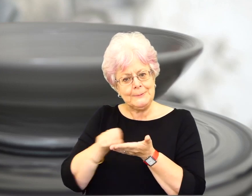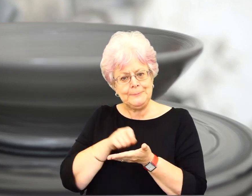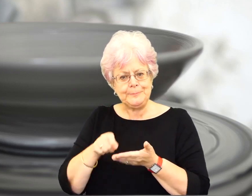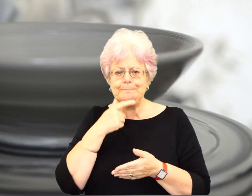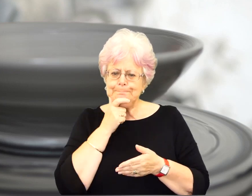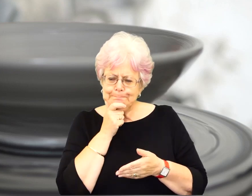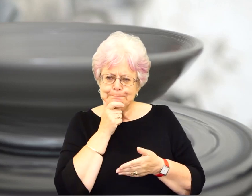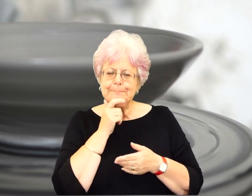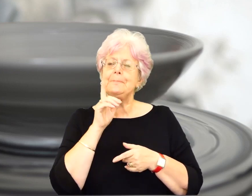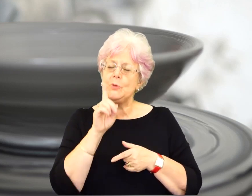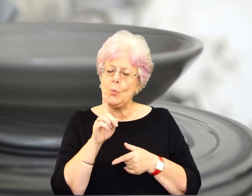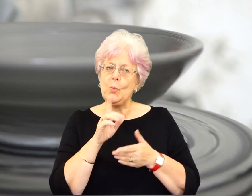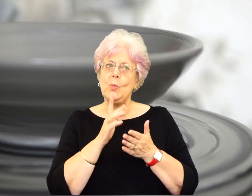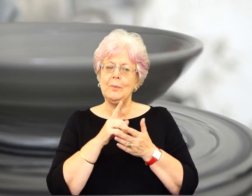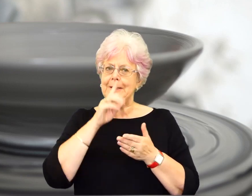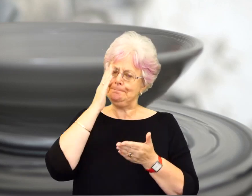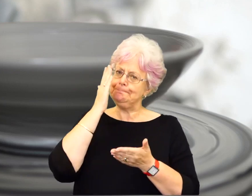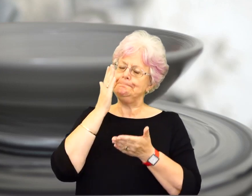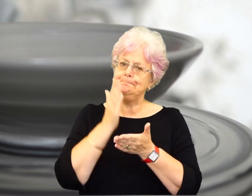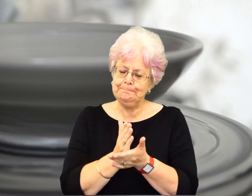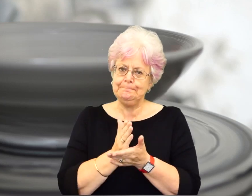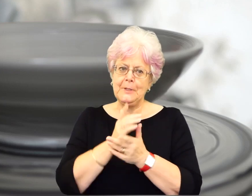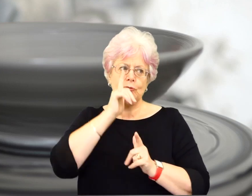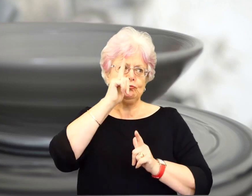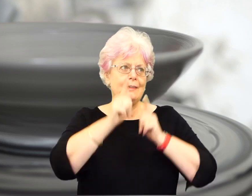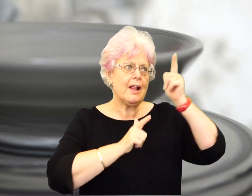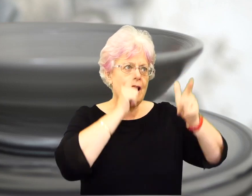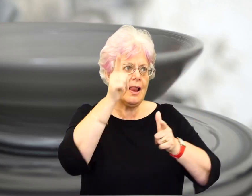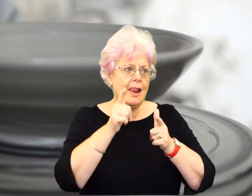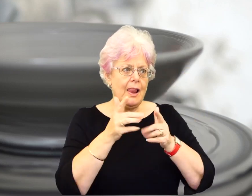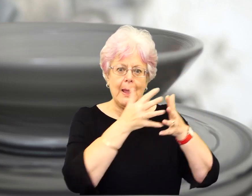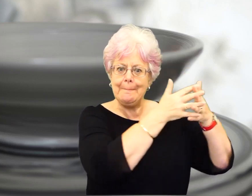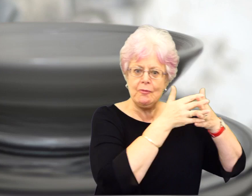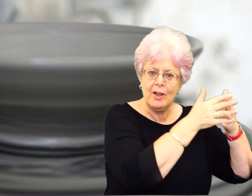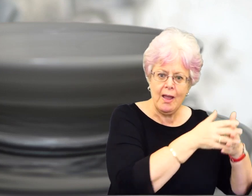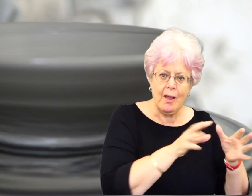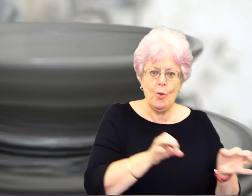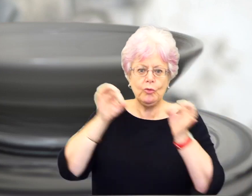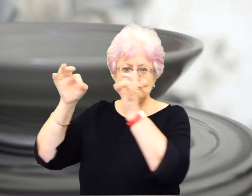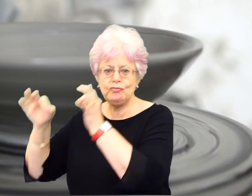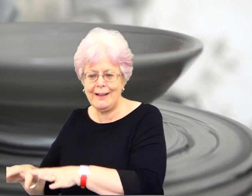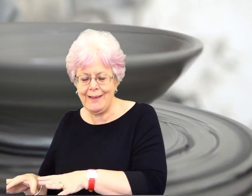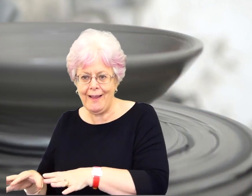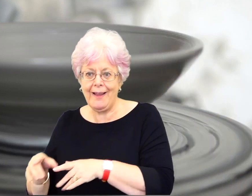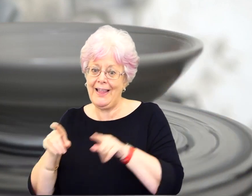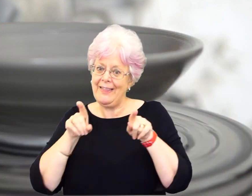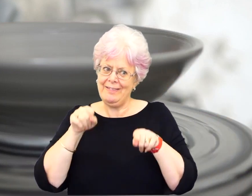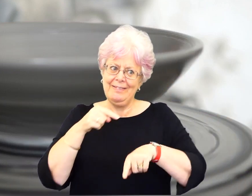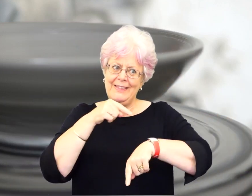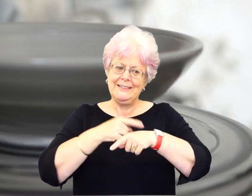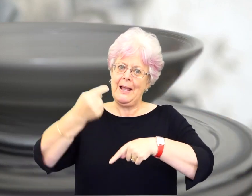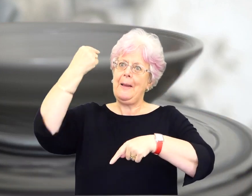so I decided that I would travel for a little period, go to America and Australia. I was doing that time more teaching, going abroad quite a